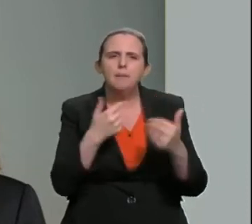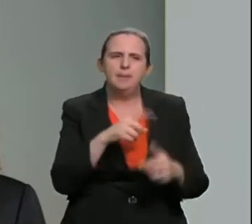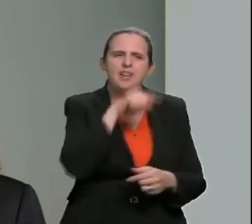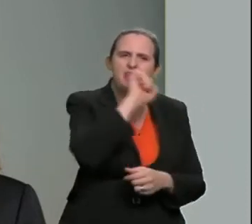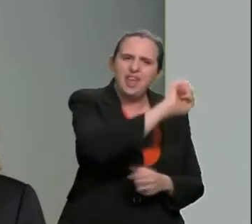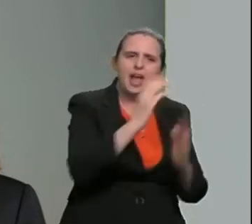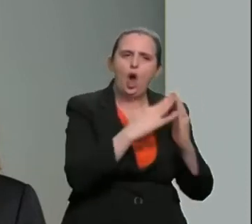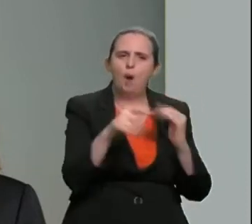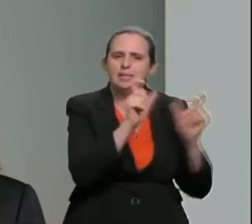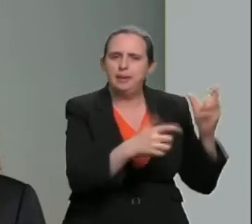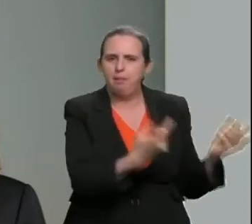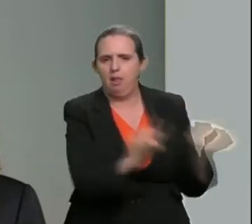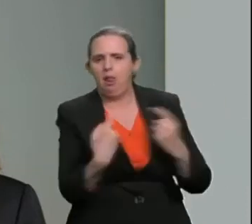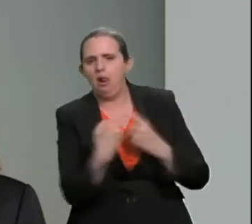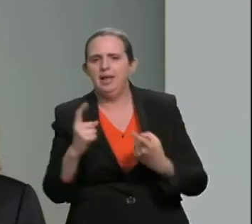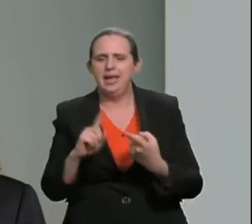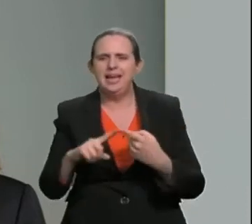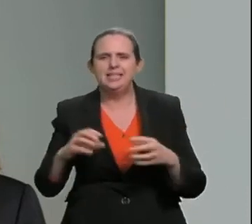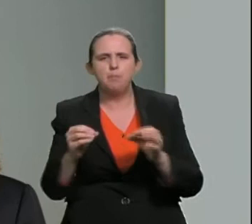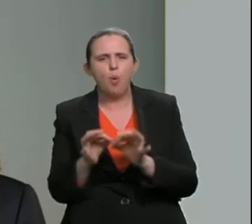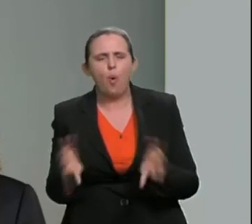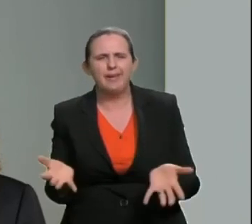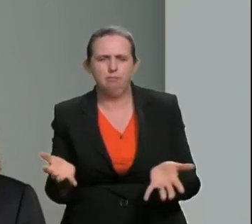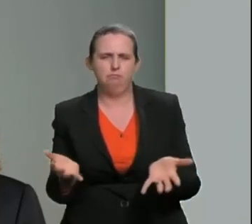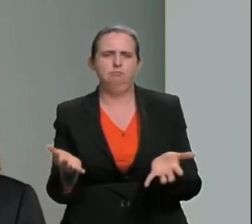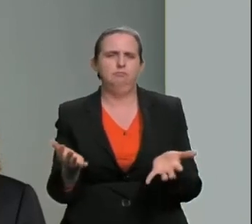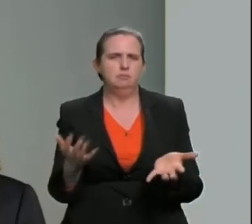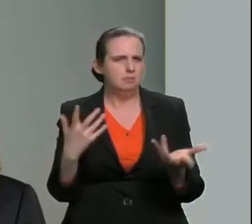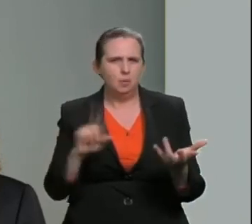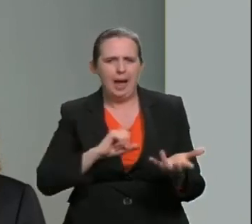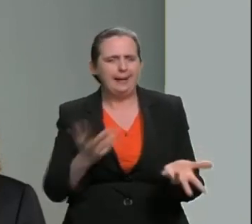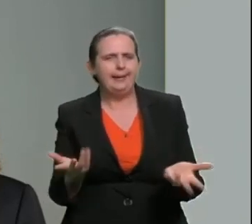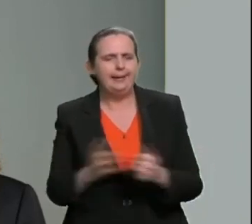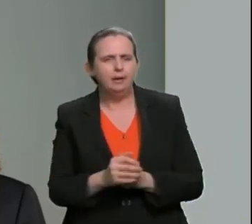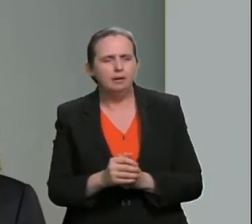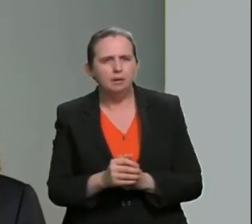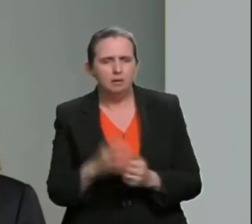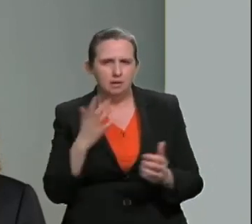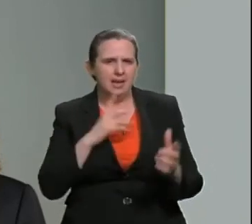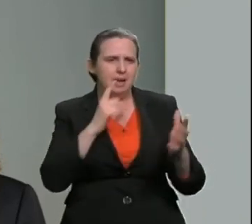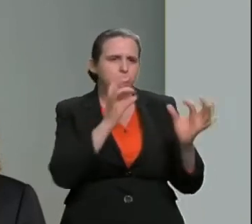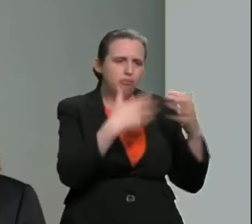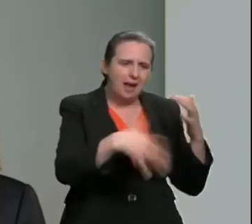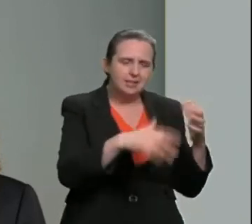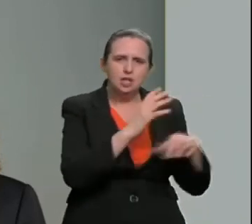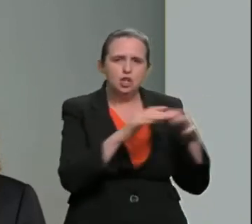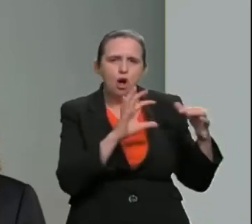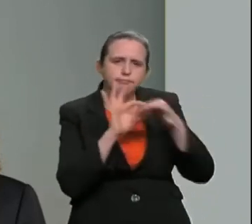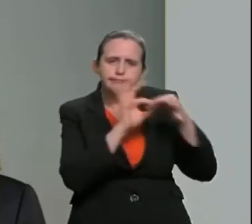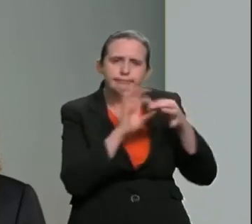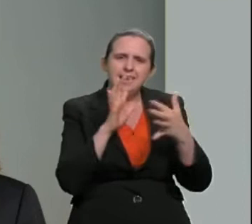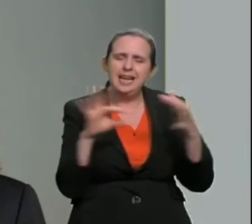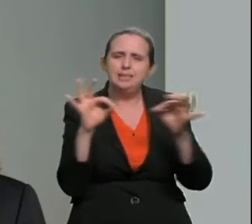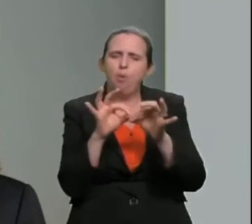I believe there will be inquests. Brighton is not engaging with Eastbourne's council in any meaningful way, and a further